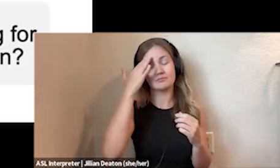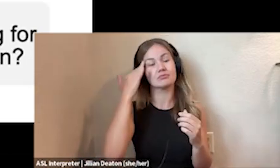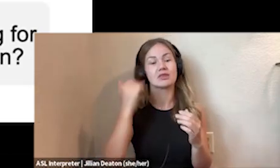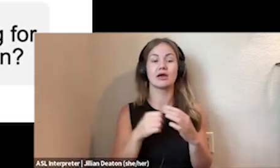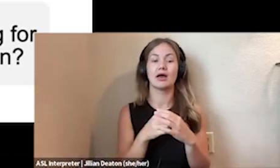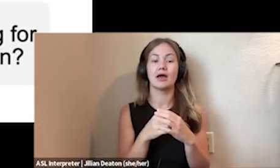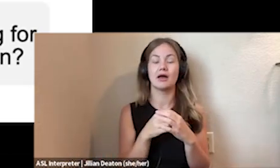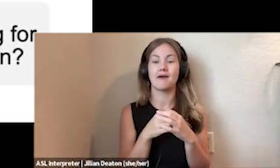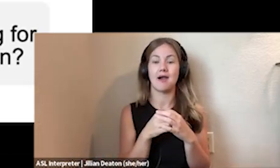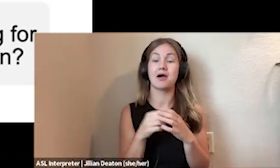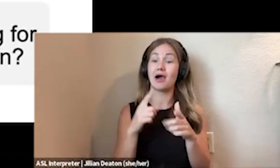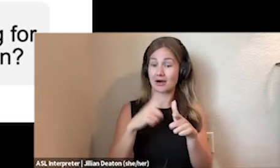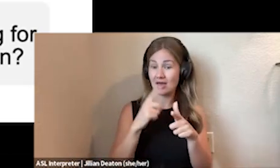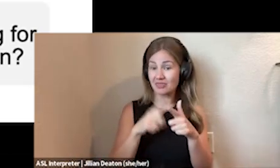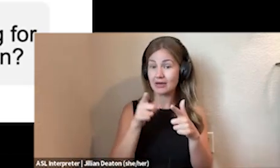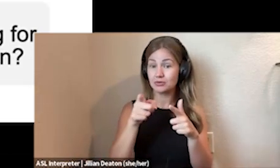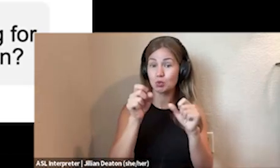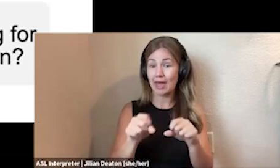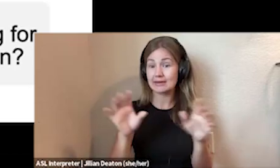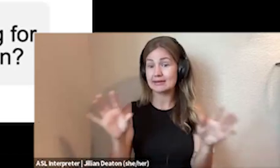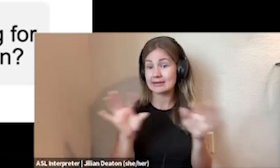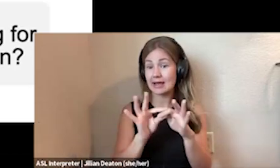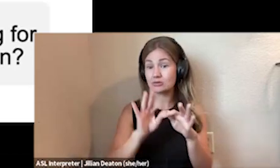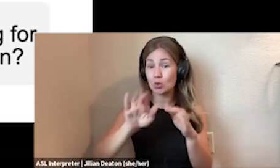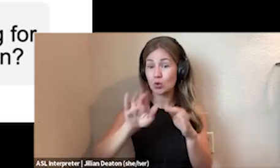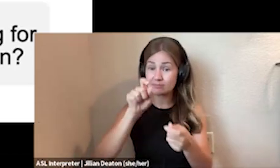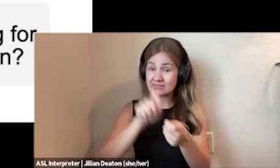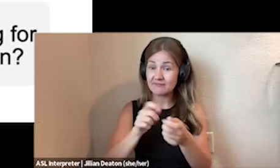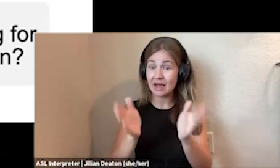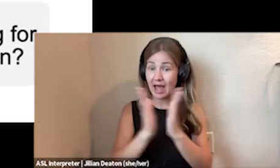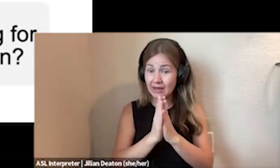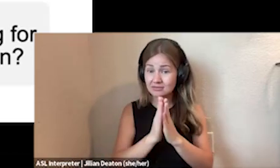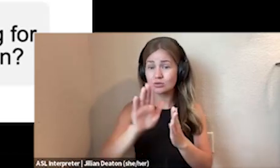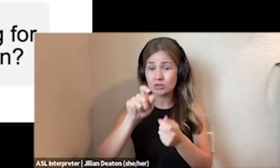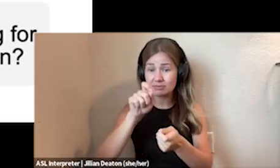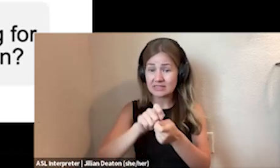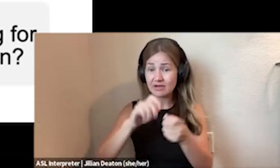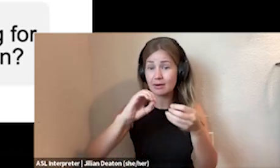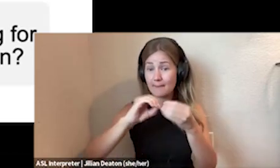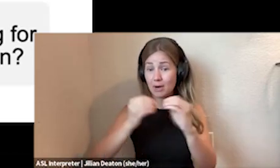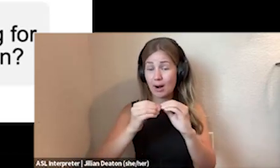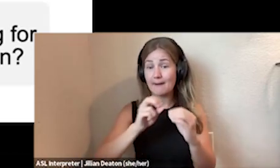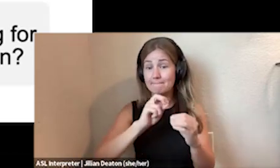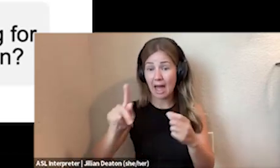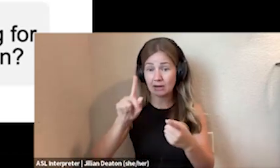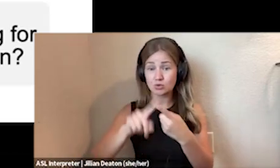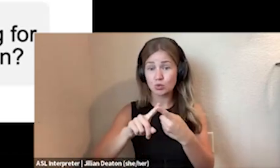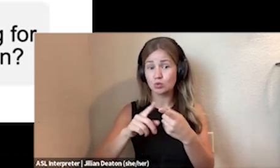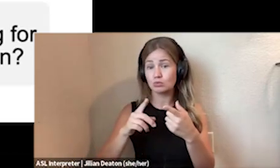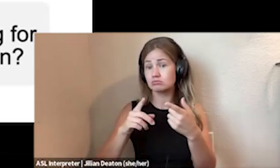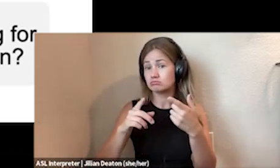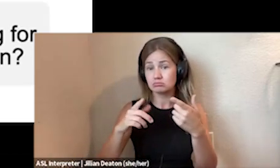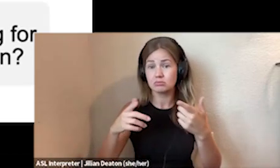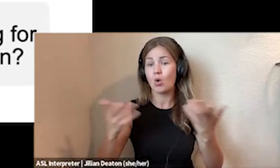possible. And then you can connect your specific ask, your specific number back into what